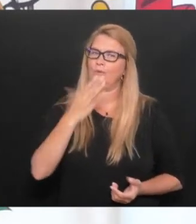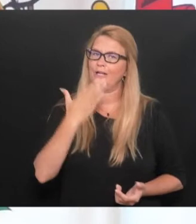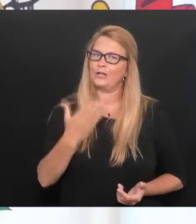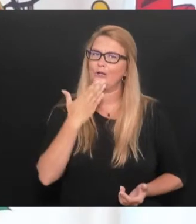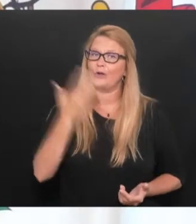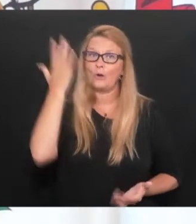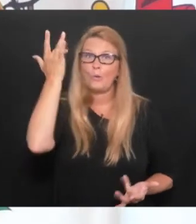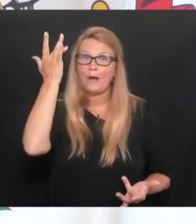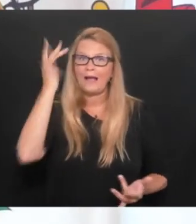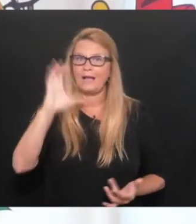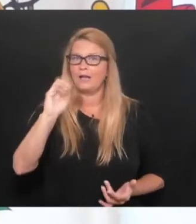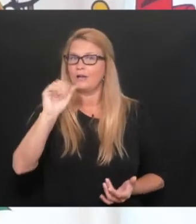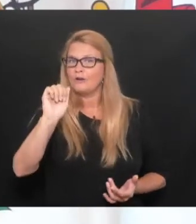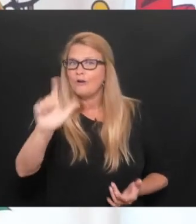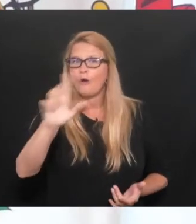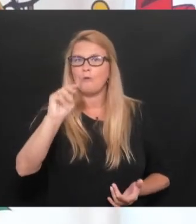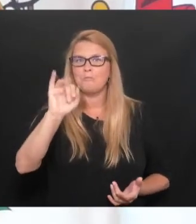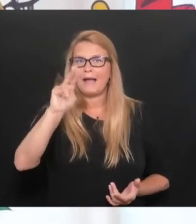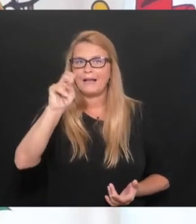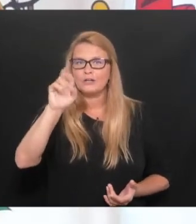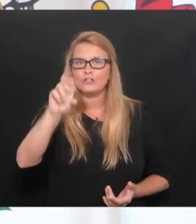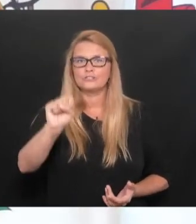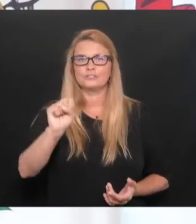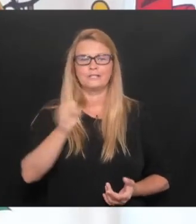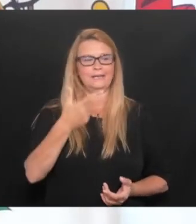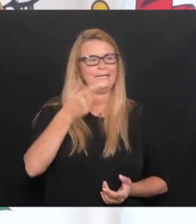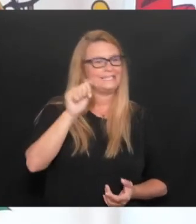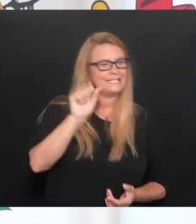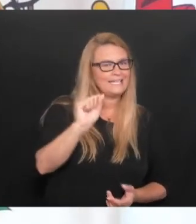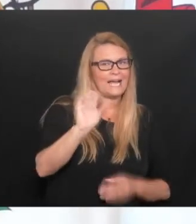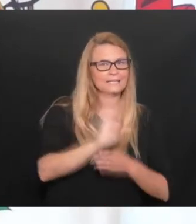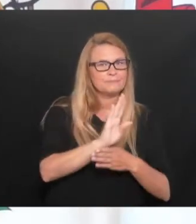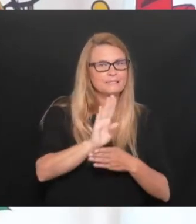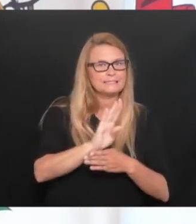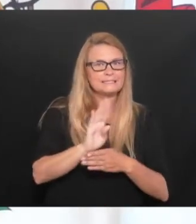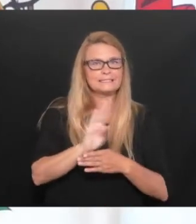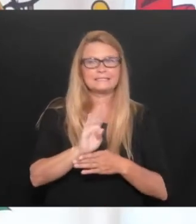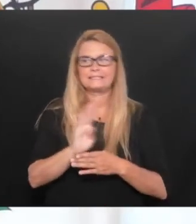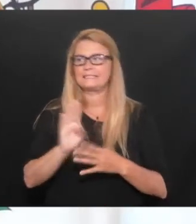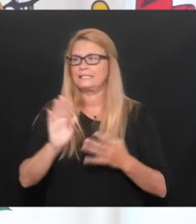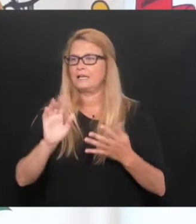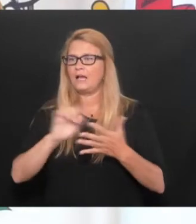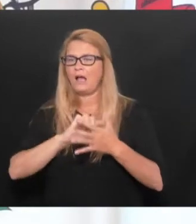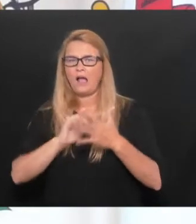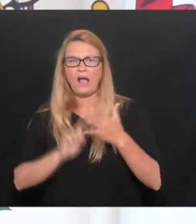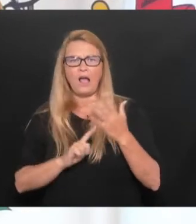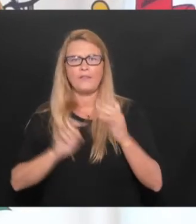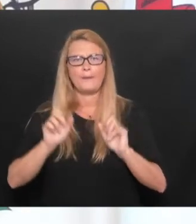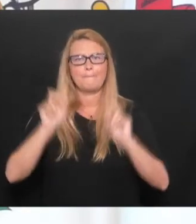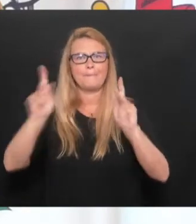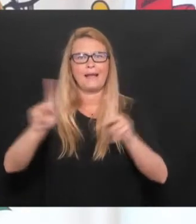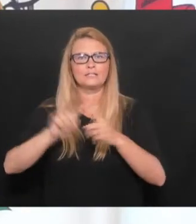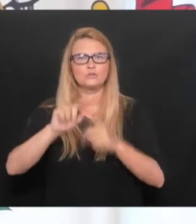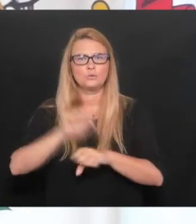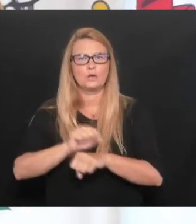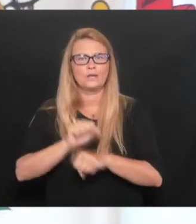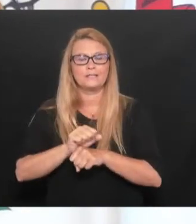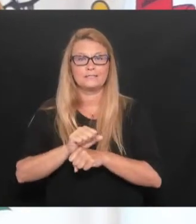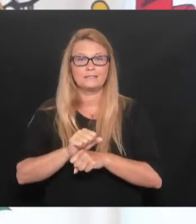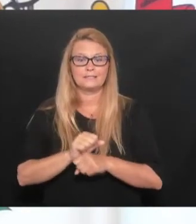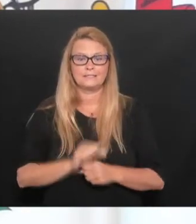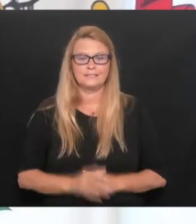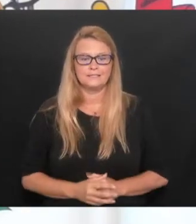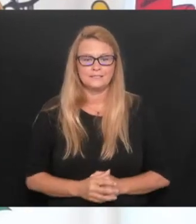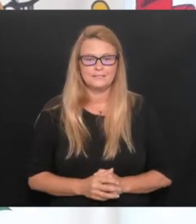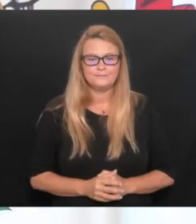coal miners going back to work. This is our gas people working and everything. Now I'll probably get in a little